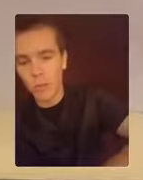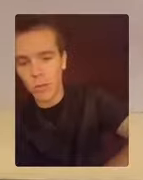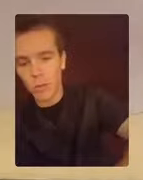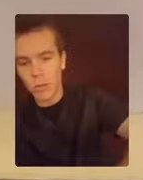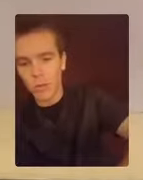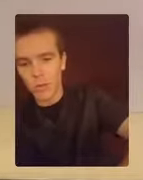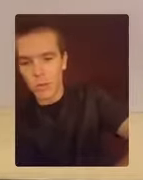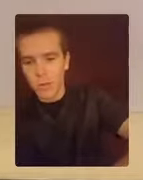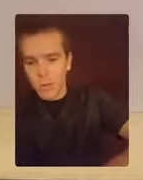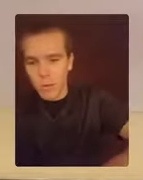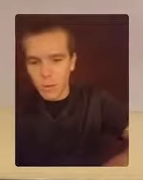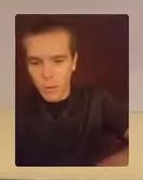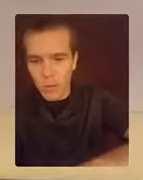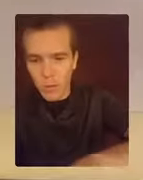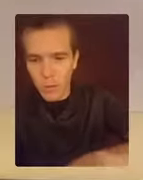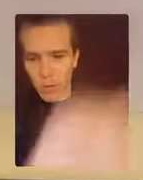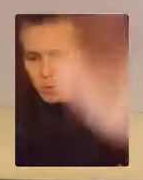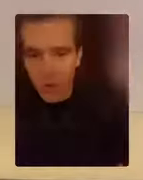biscuits.